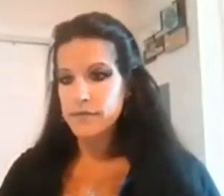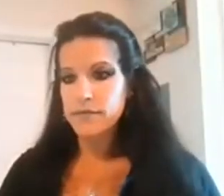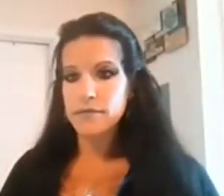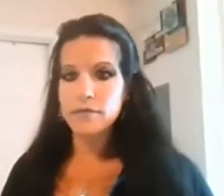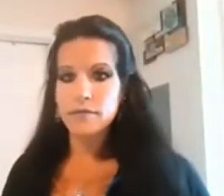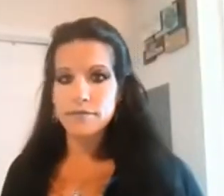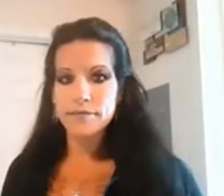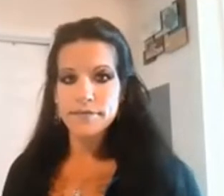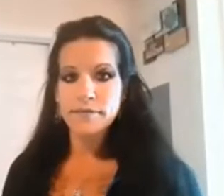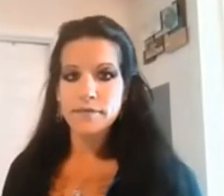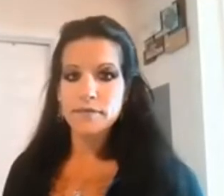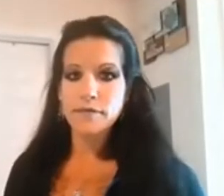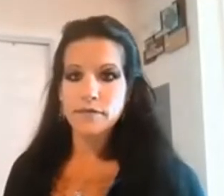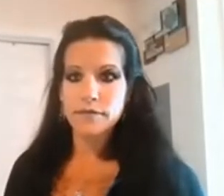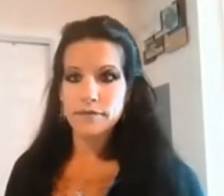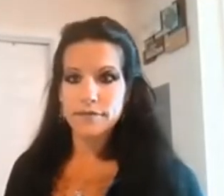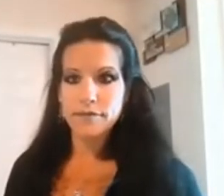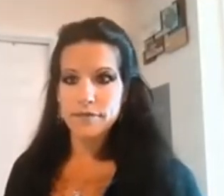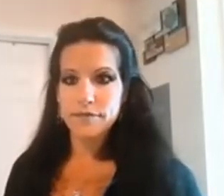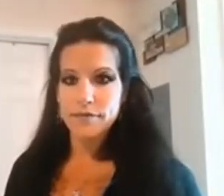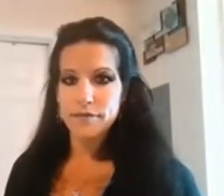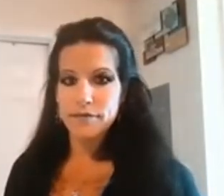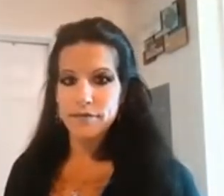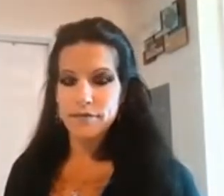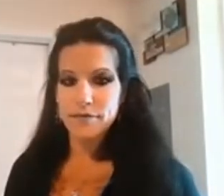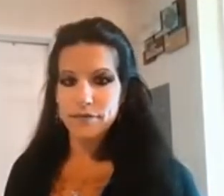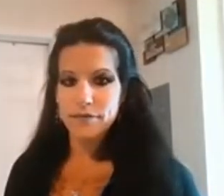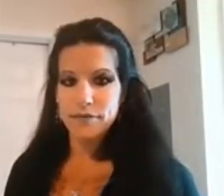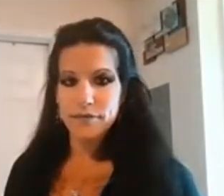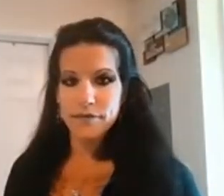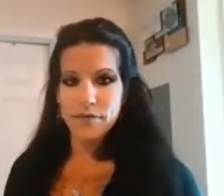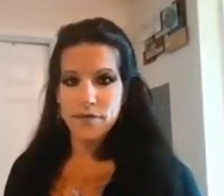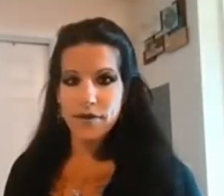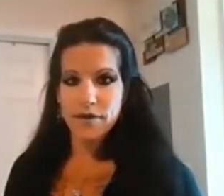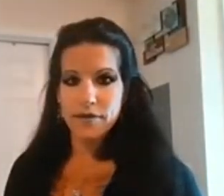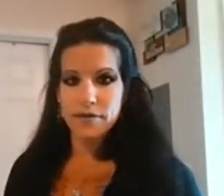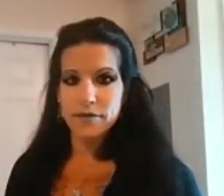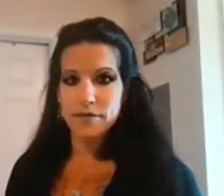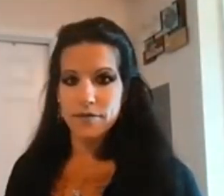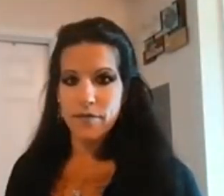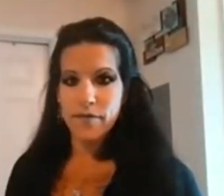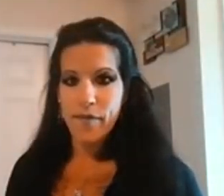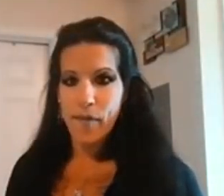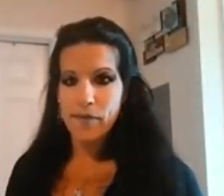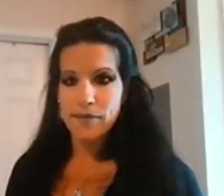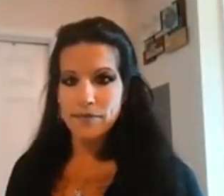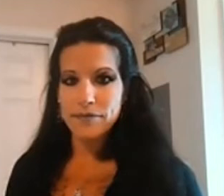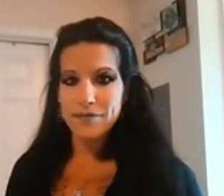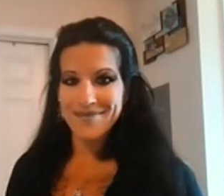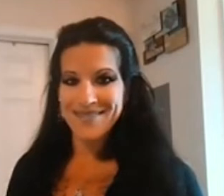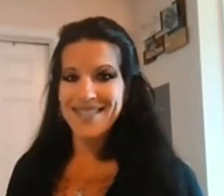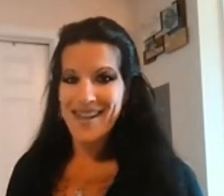larger group break at 11:15 and back to larger group at 11:55. Are you ready to